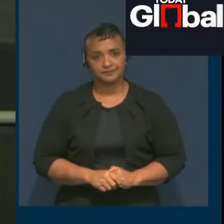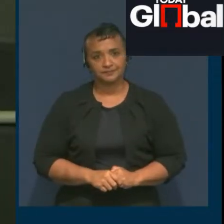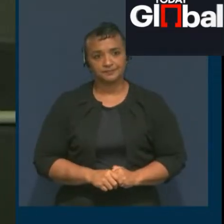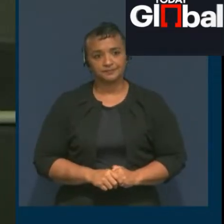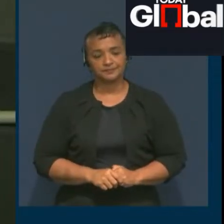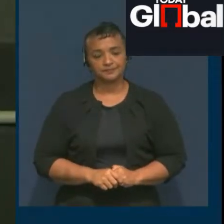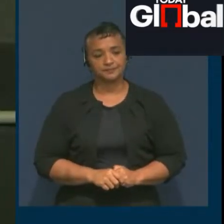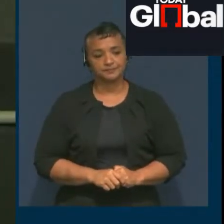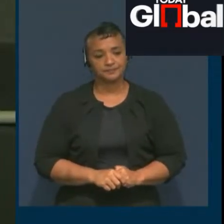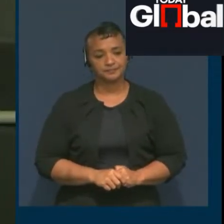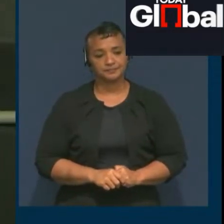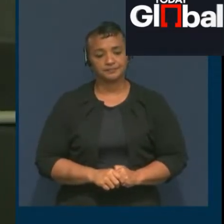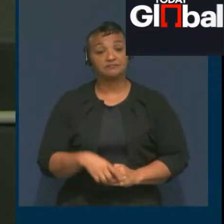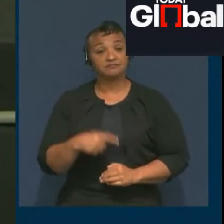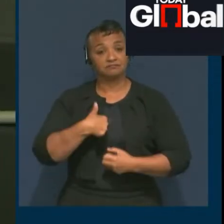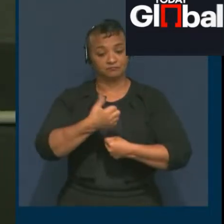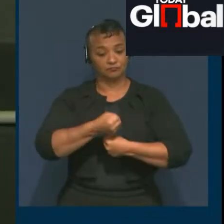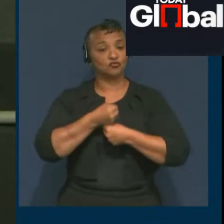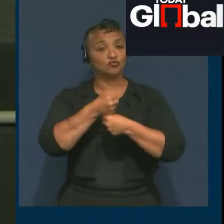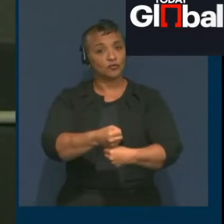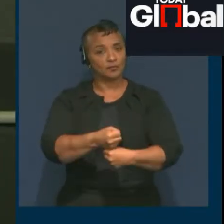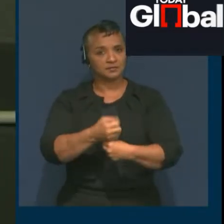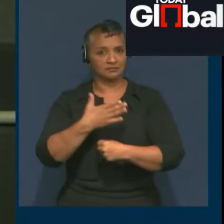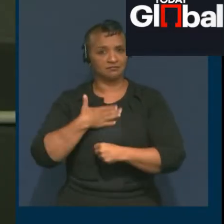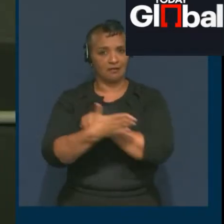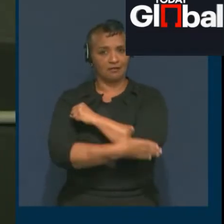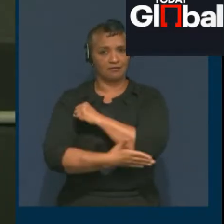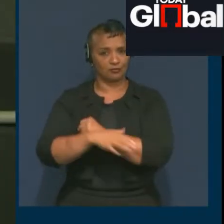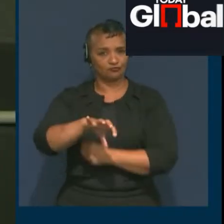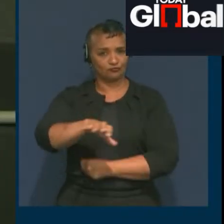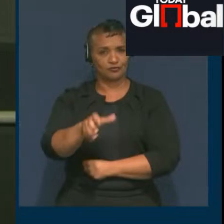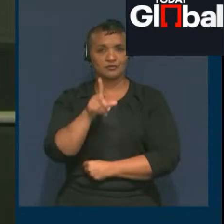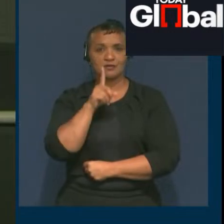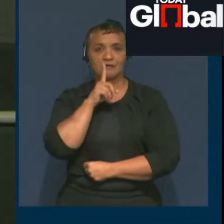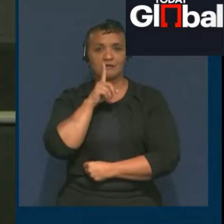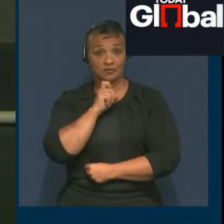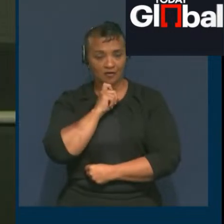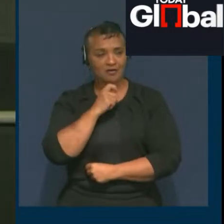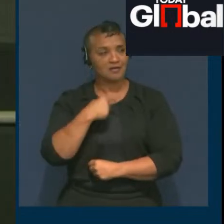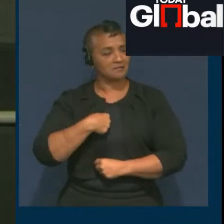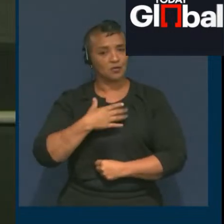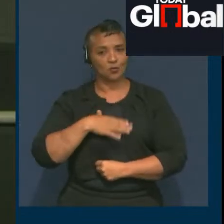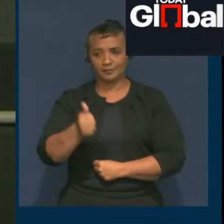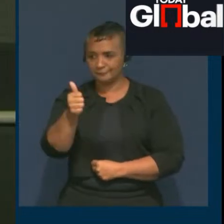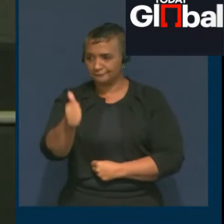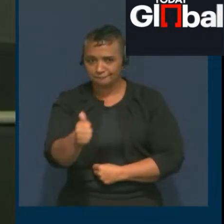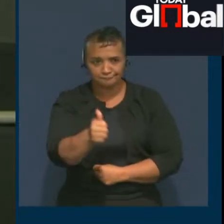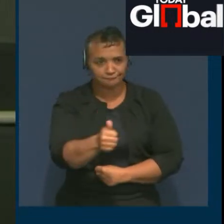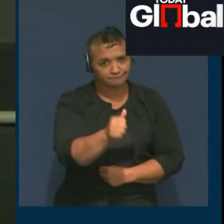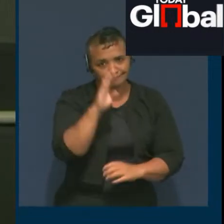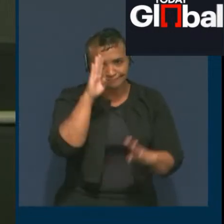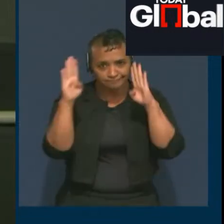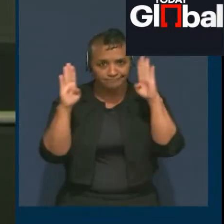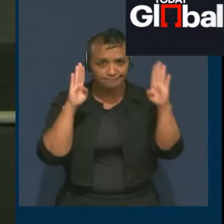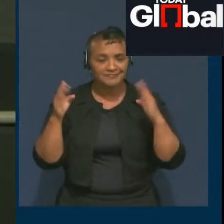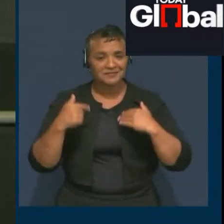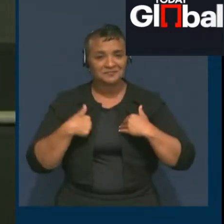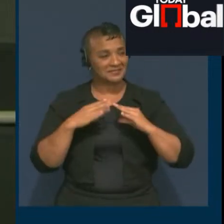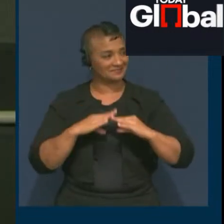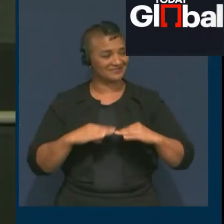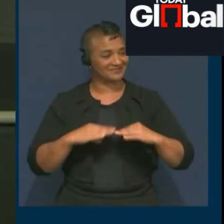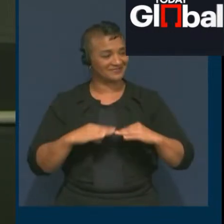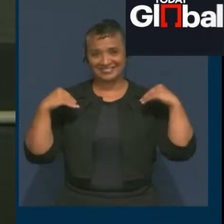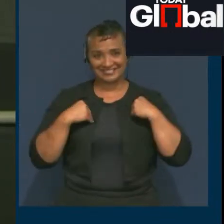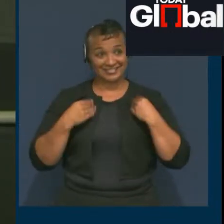On behalf of the state of Qatar, I would like to greet you and express my happiness to be with